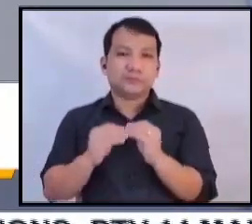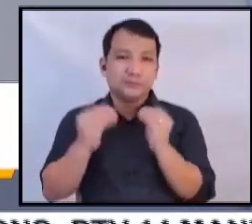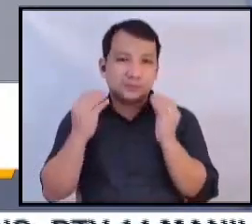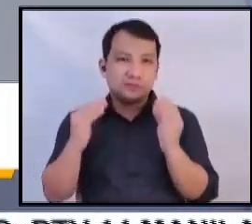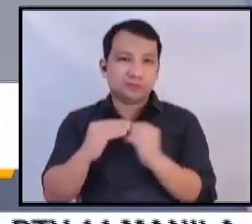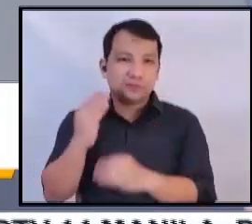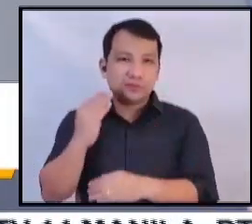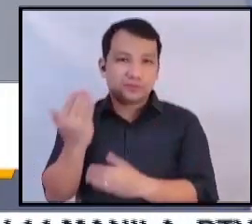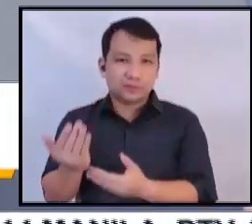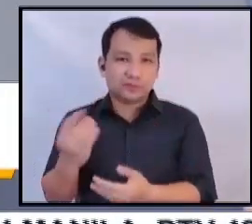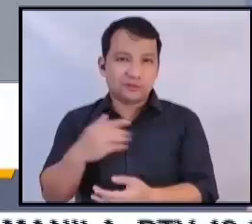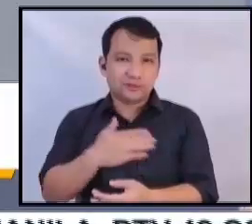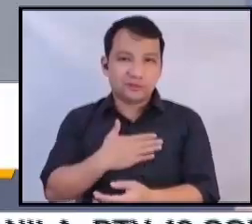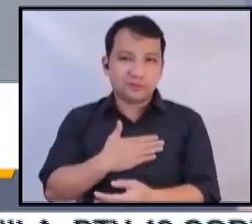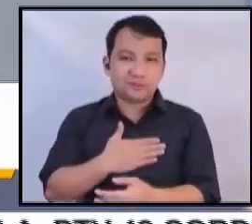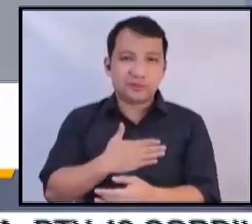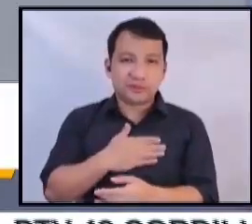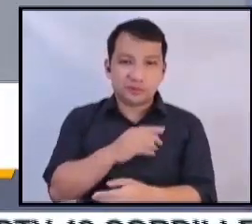my province in Abra.